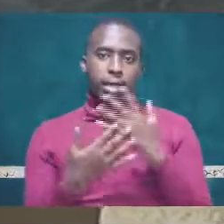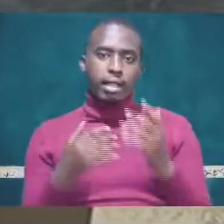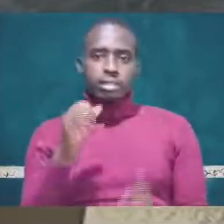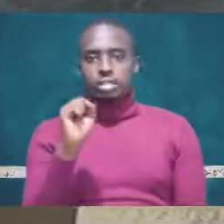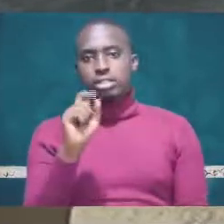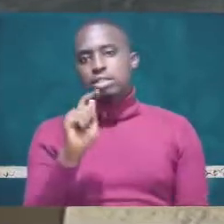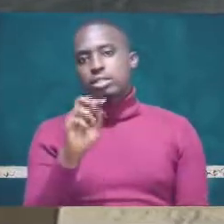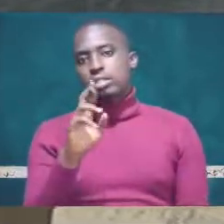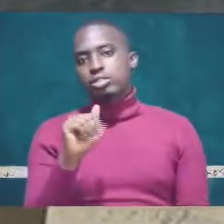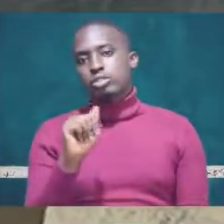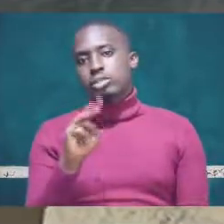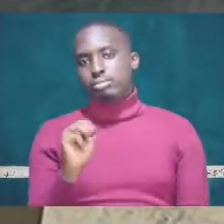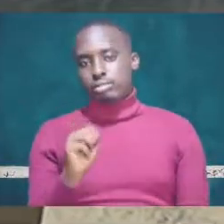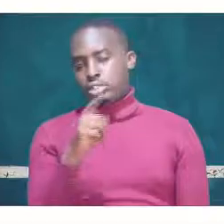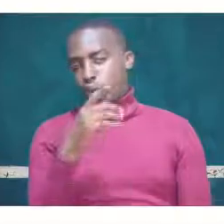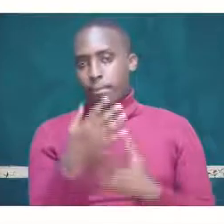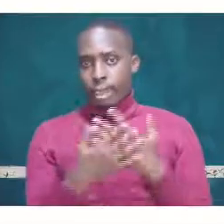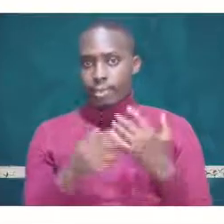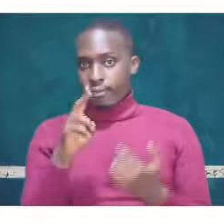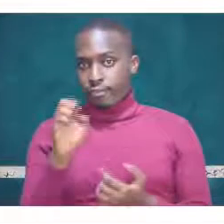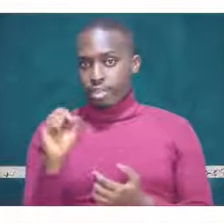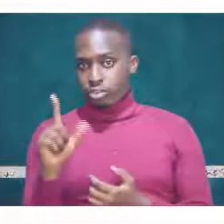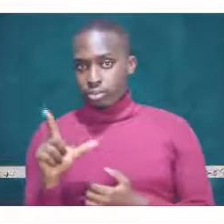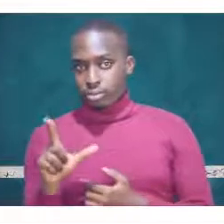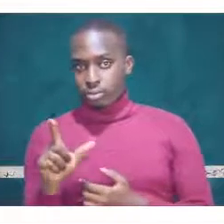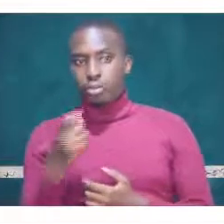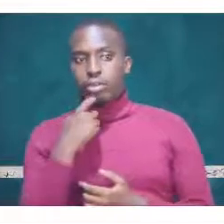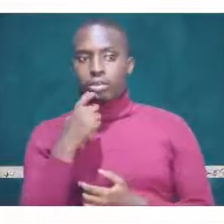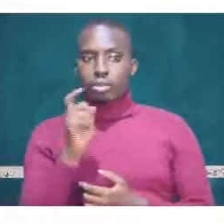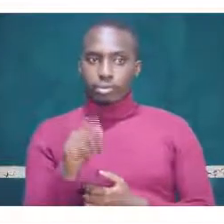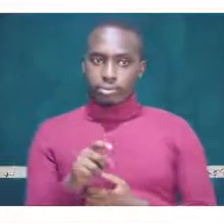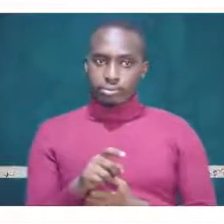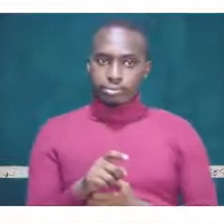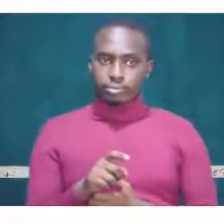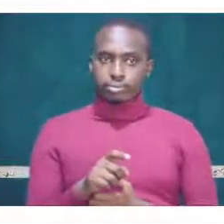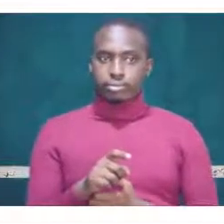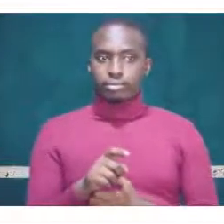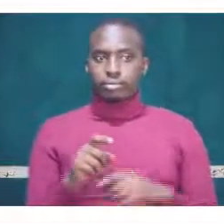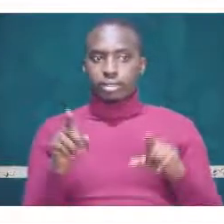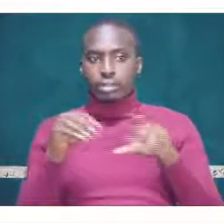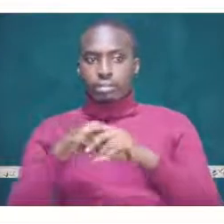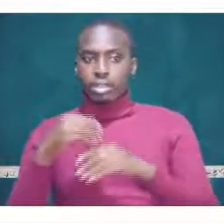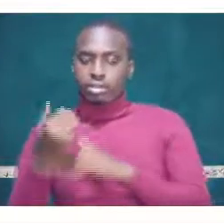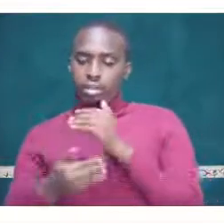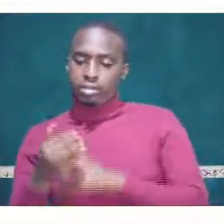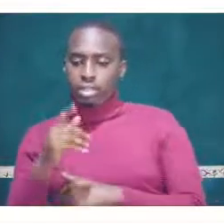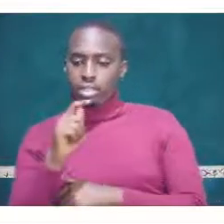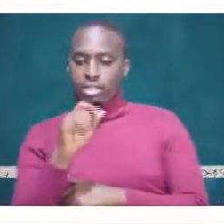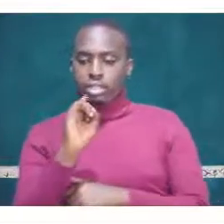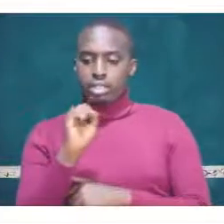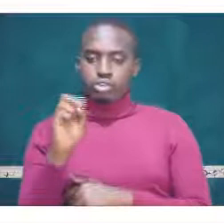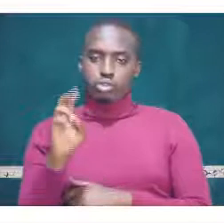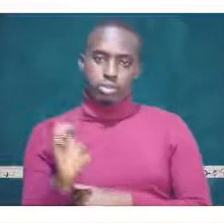So blood vessels tend to sip fluid into the surrounding tissues.